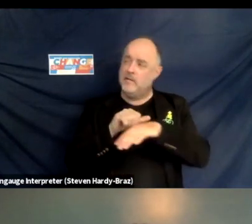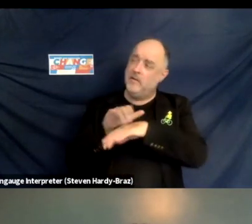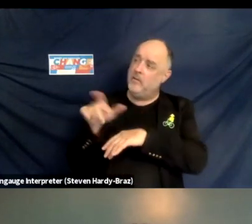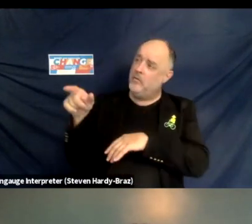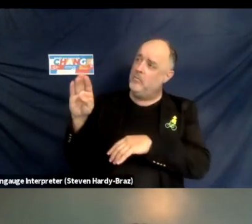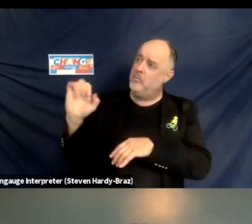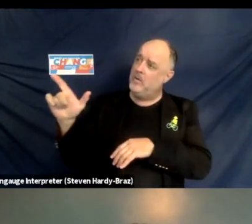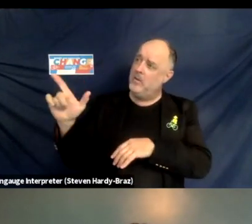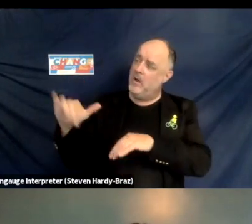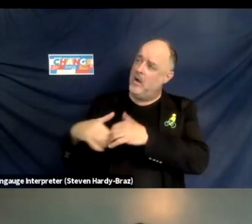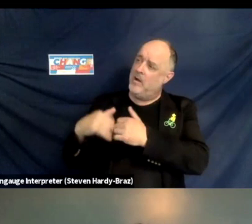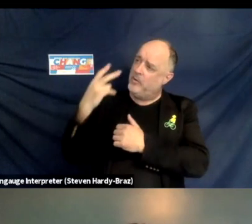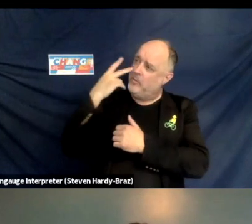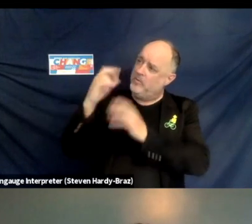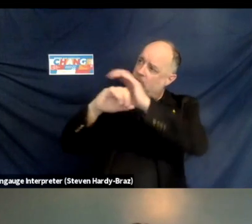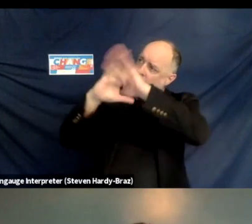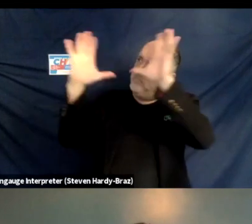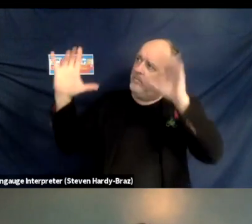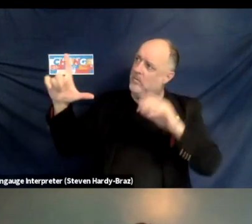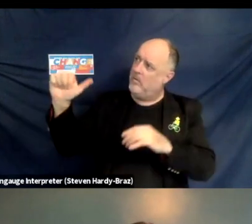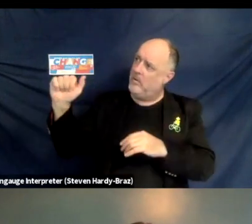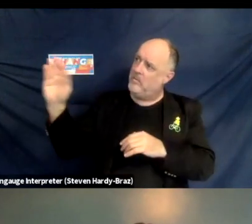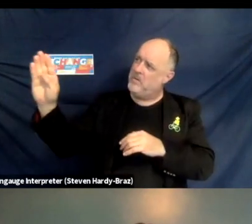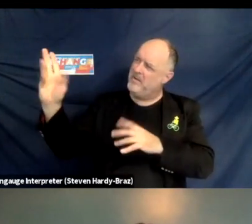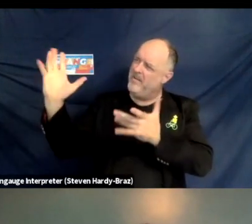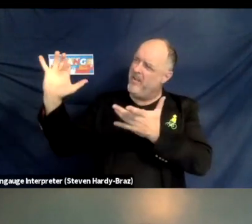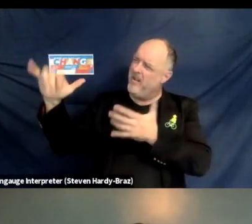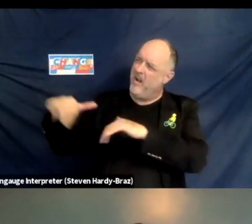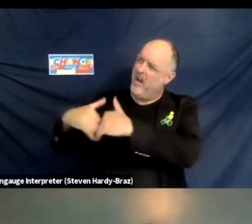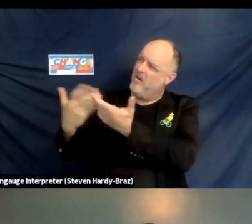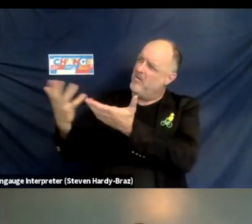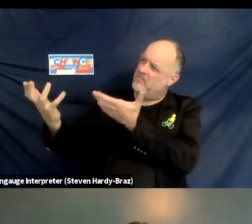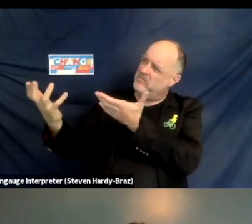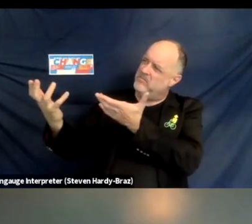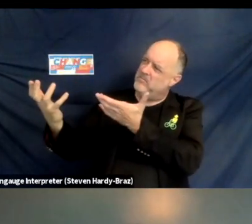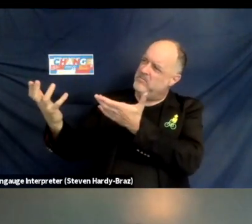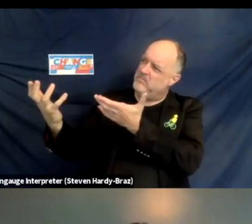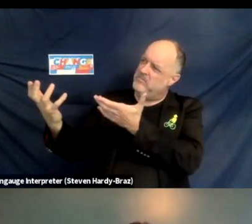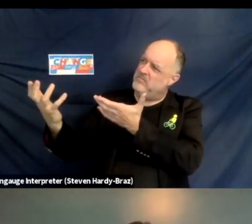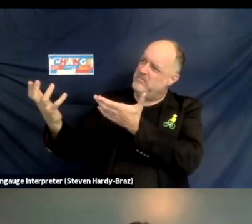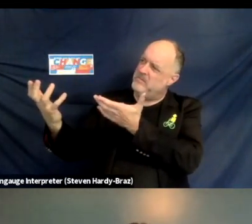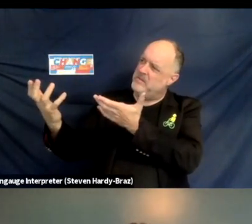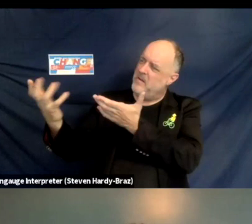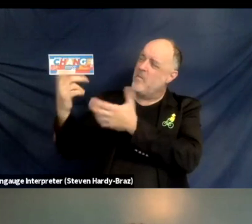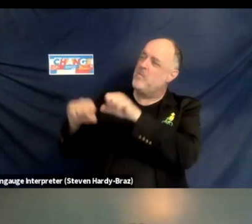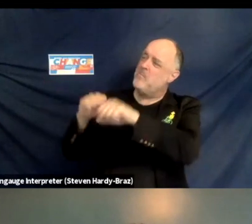organization as an ally? What is our role? And you know, same for the bike movement in